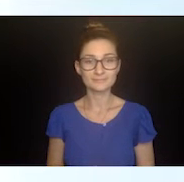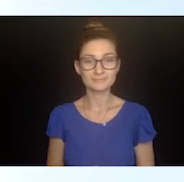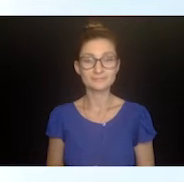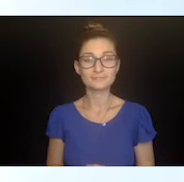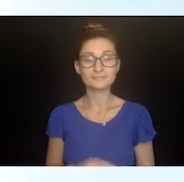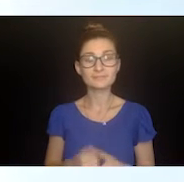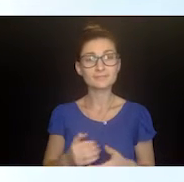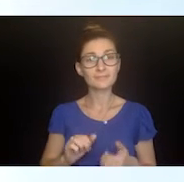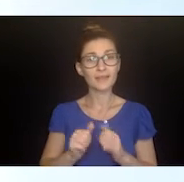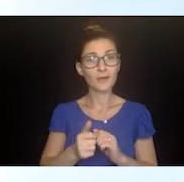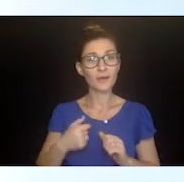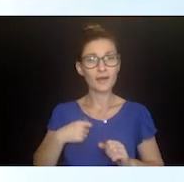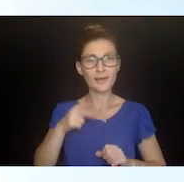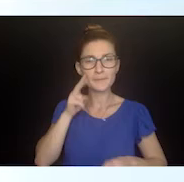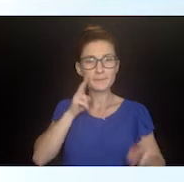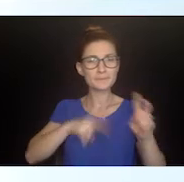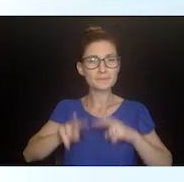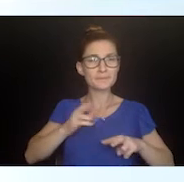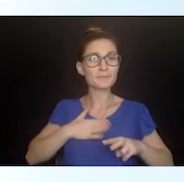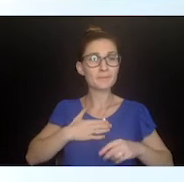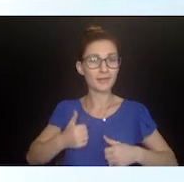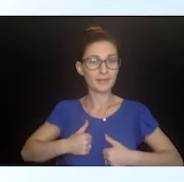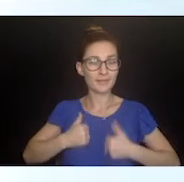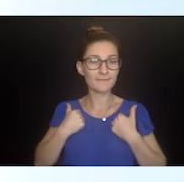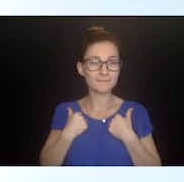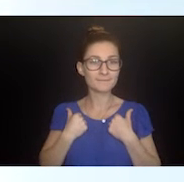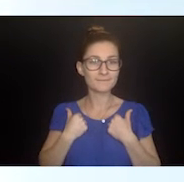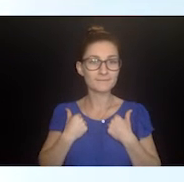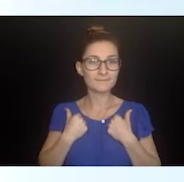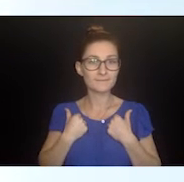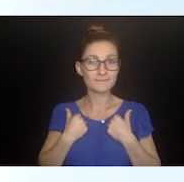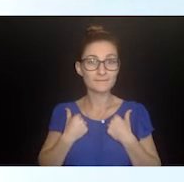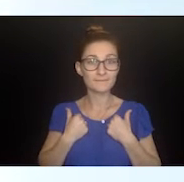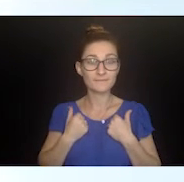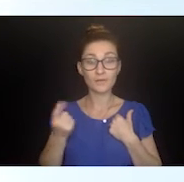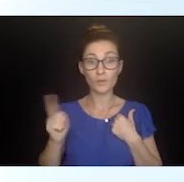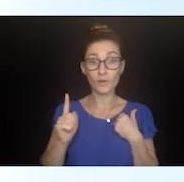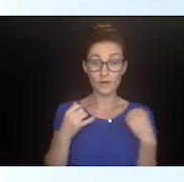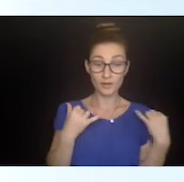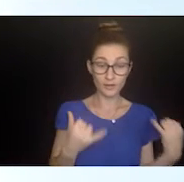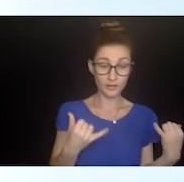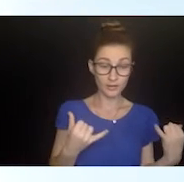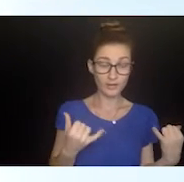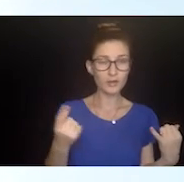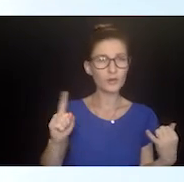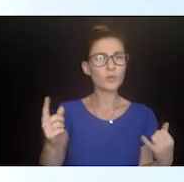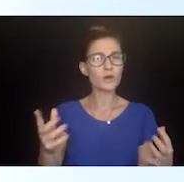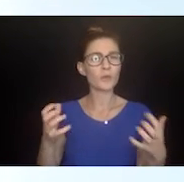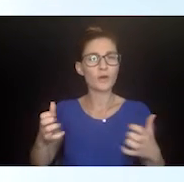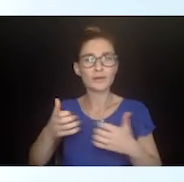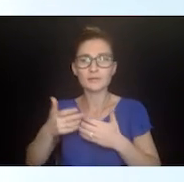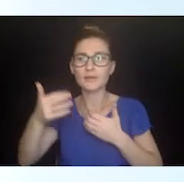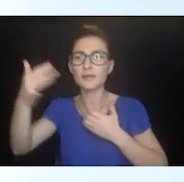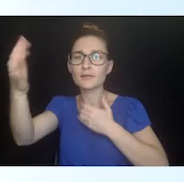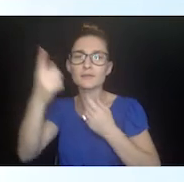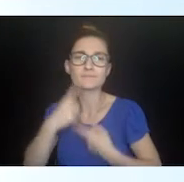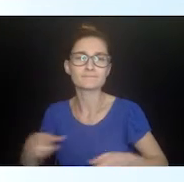That's how I started to look at my life and where I was and where I wanted to be.